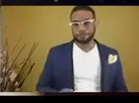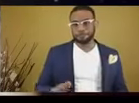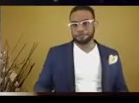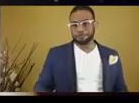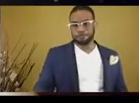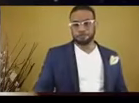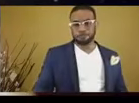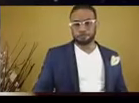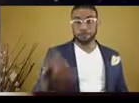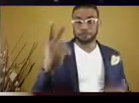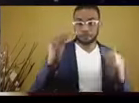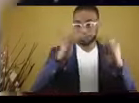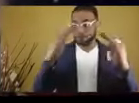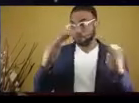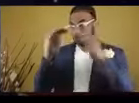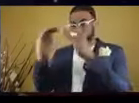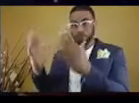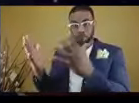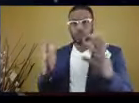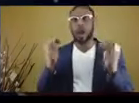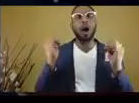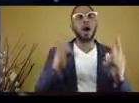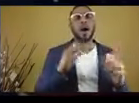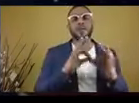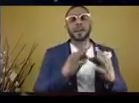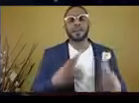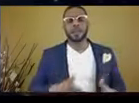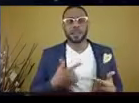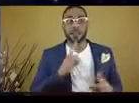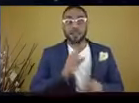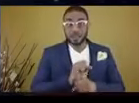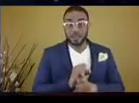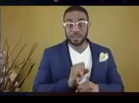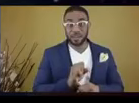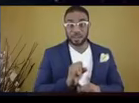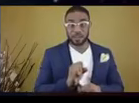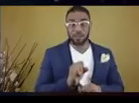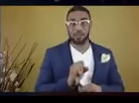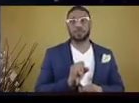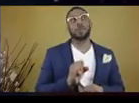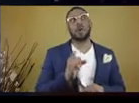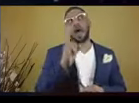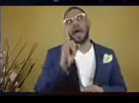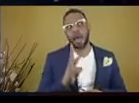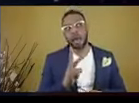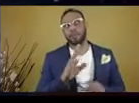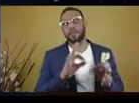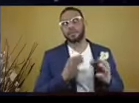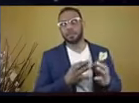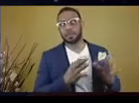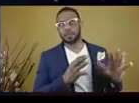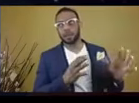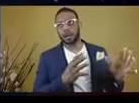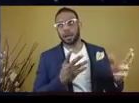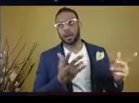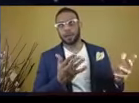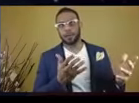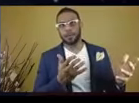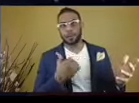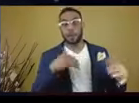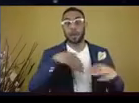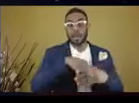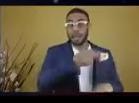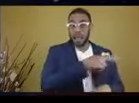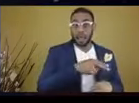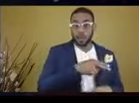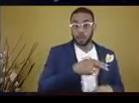two households. All of her family were literally, well, half of the family were in the hospital